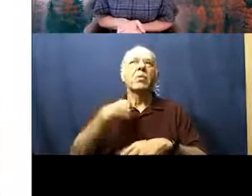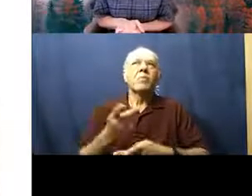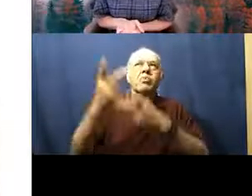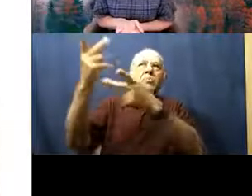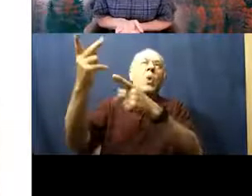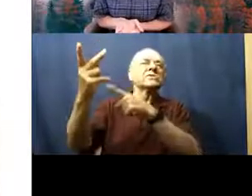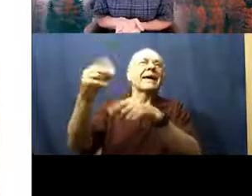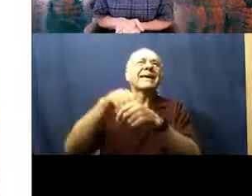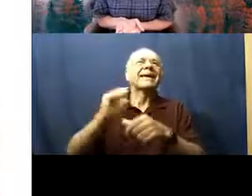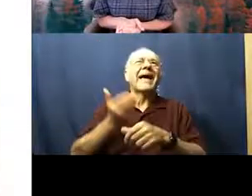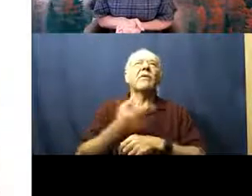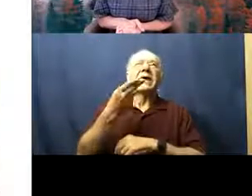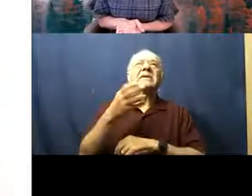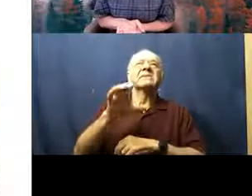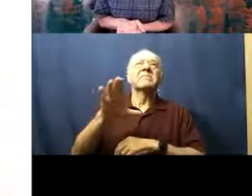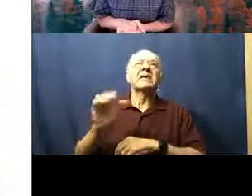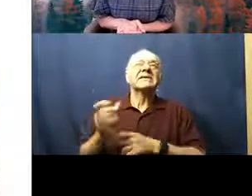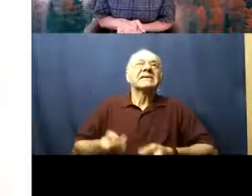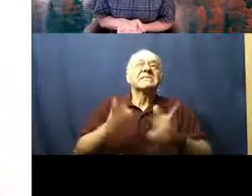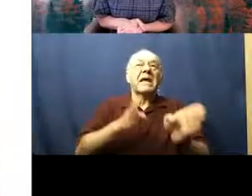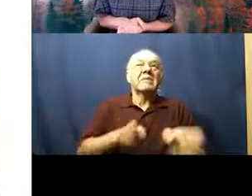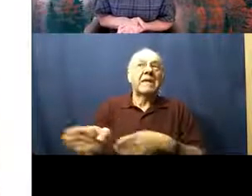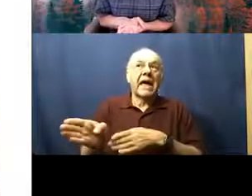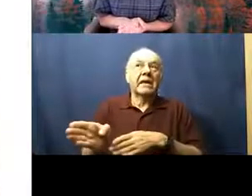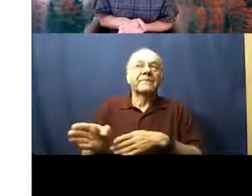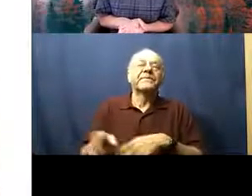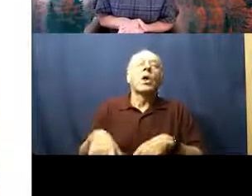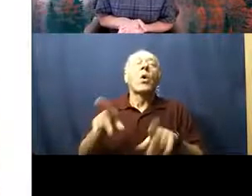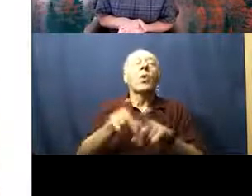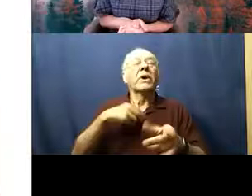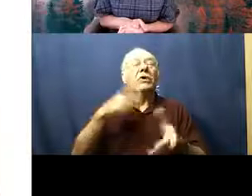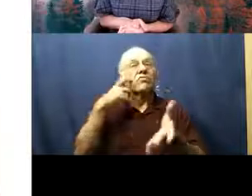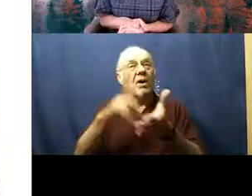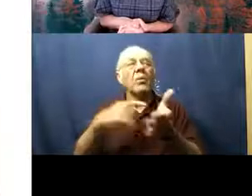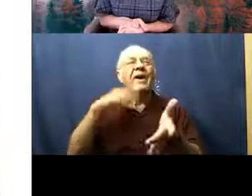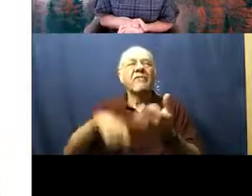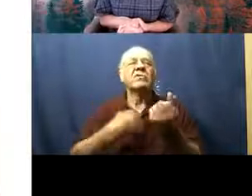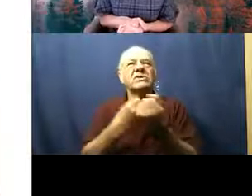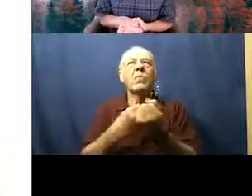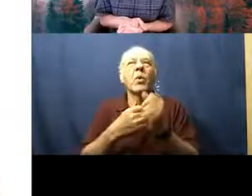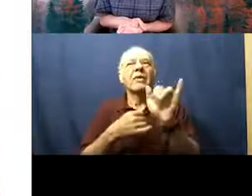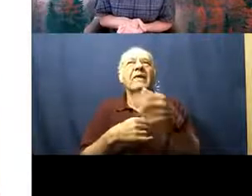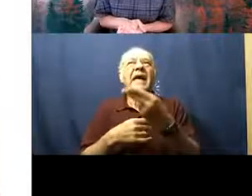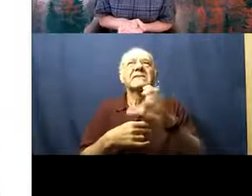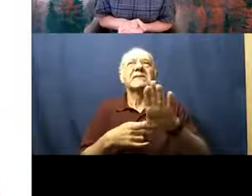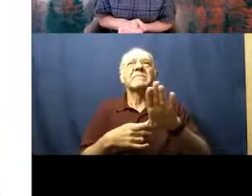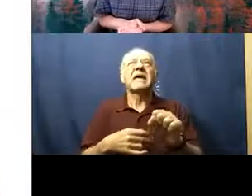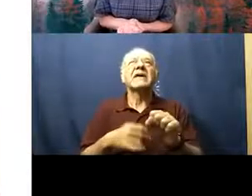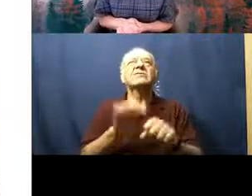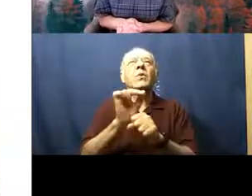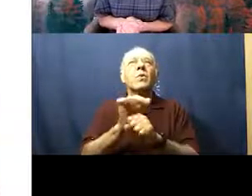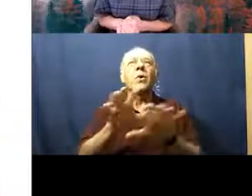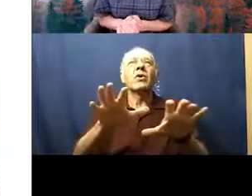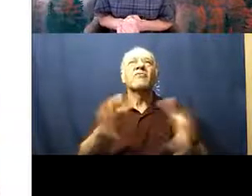our HCBS spend plan. And then we also recognize we've got to support that HCBS workforce, and in